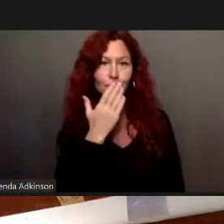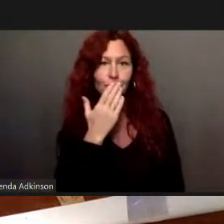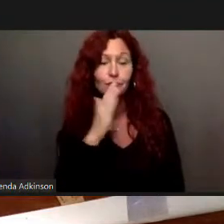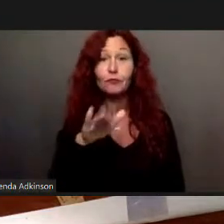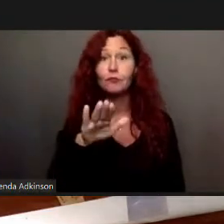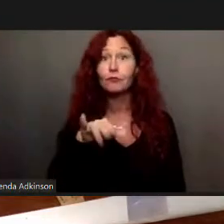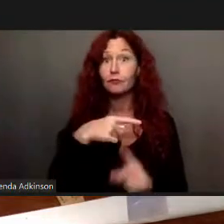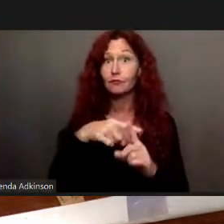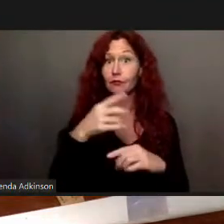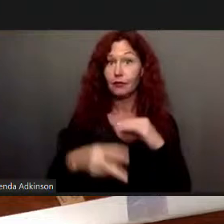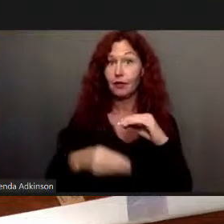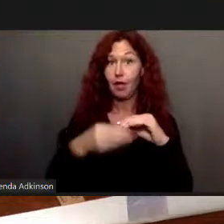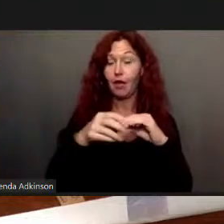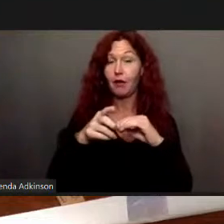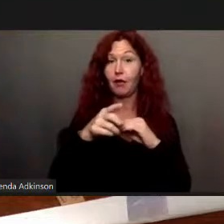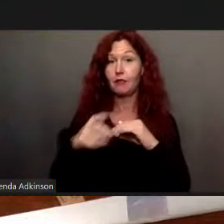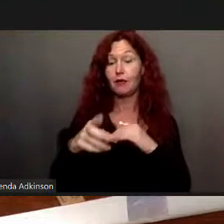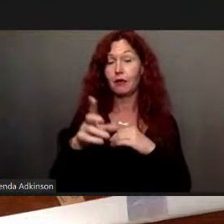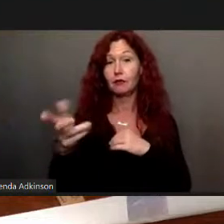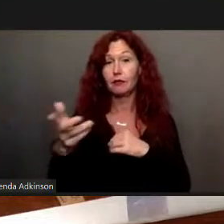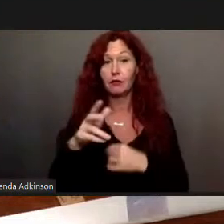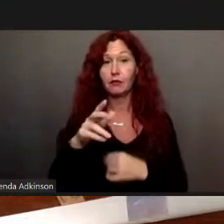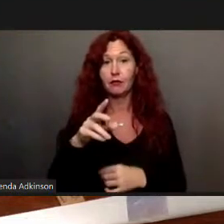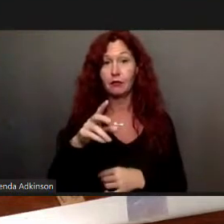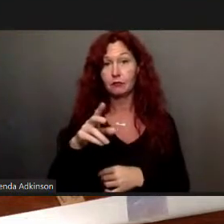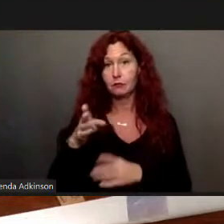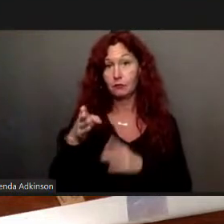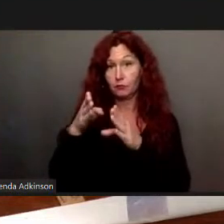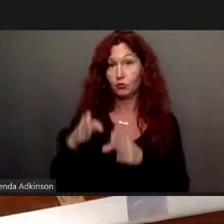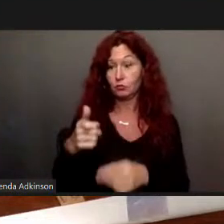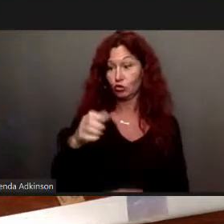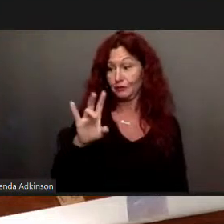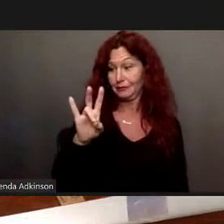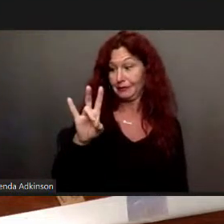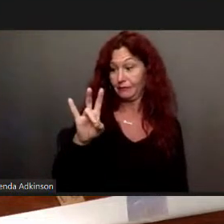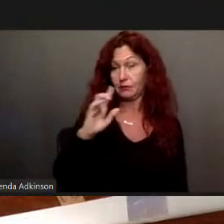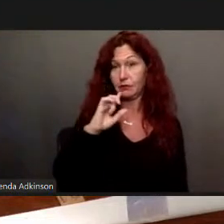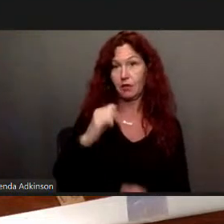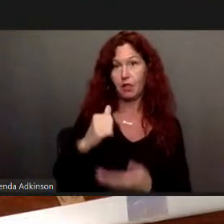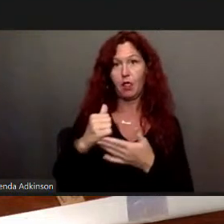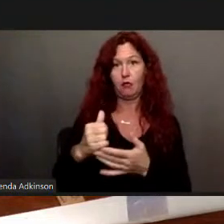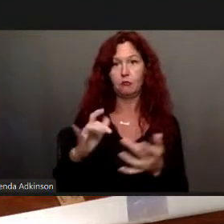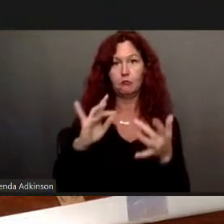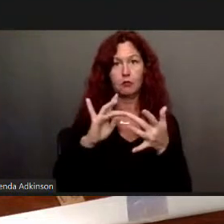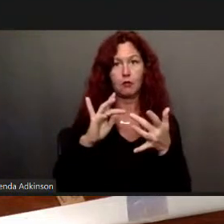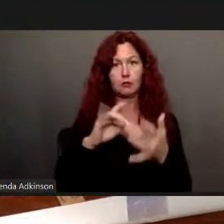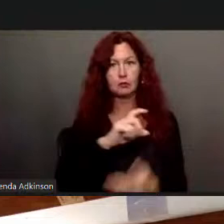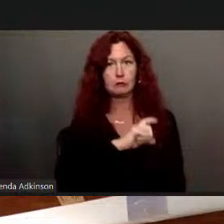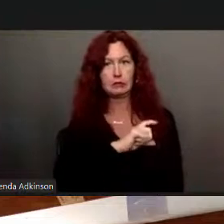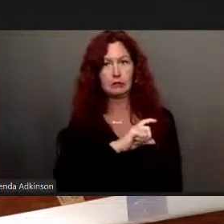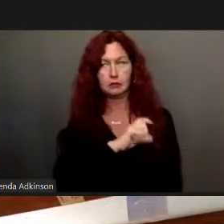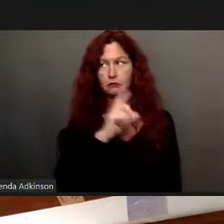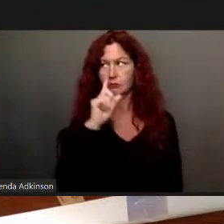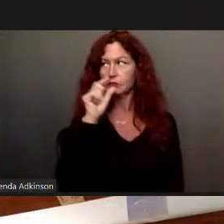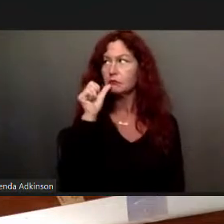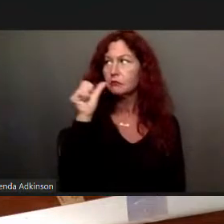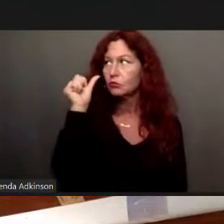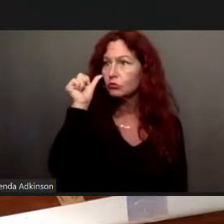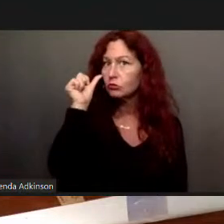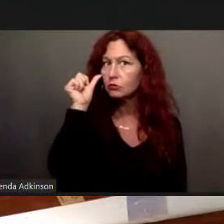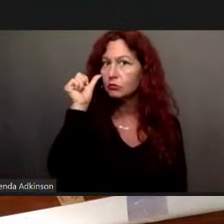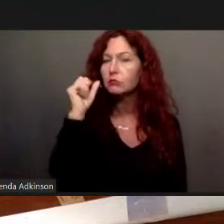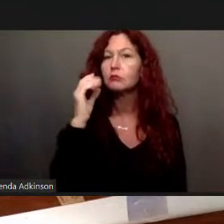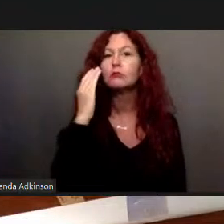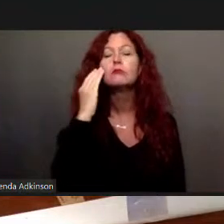the reporter from WSBN in touch with the police department. I don't know if it was yesterday, because I know Channel 7 was